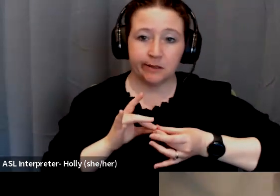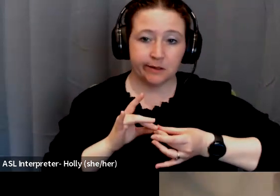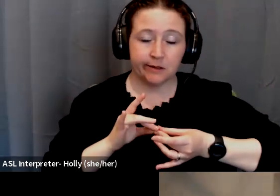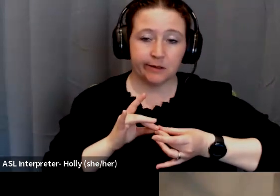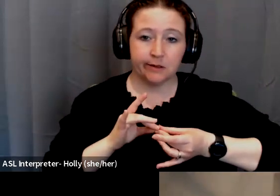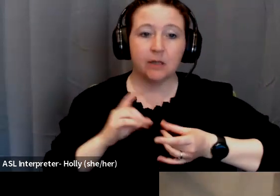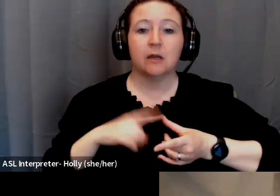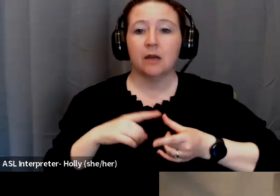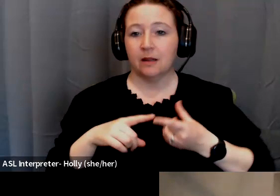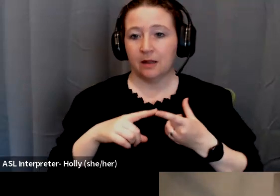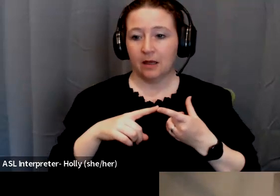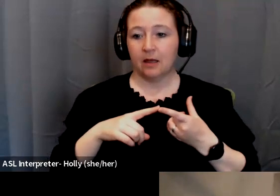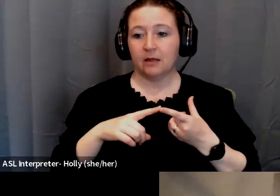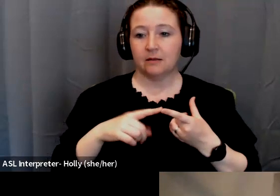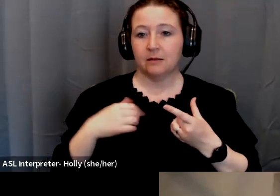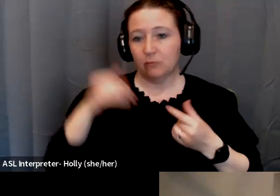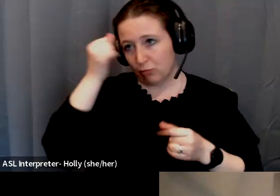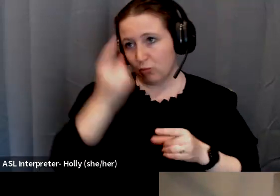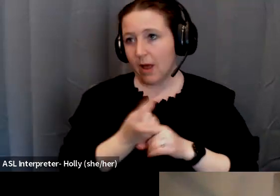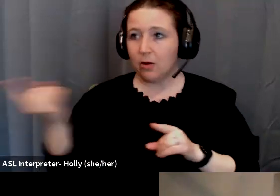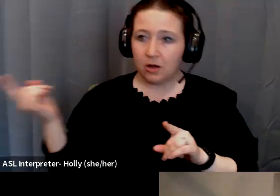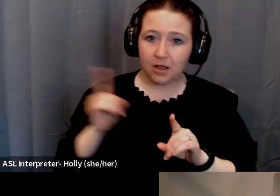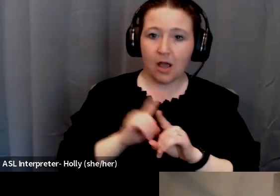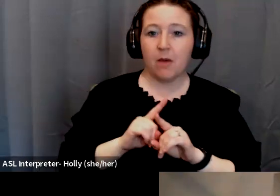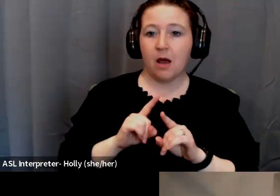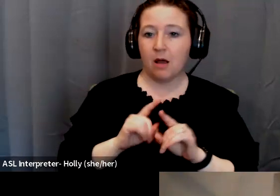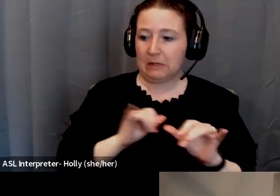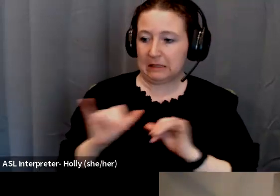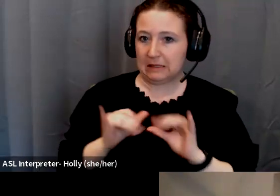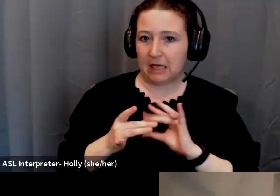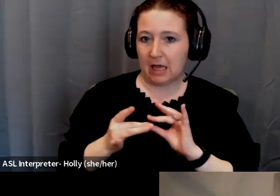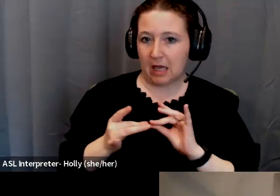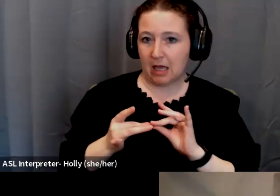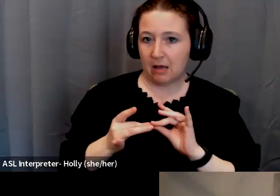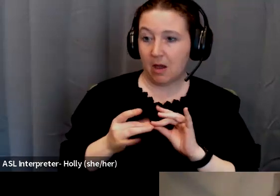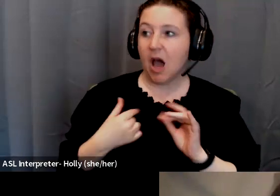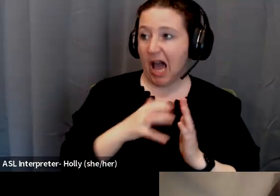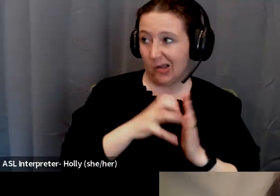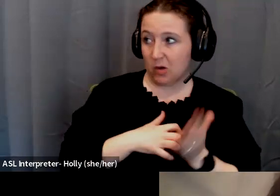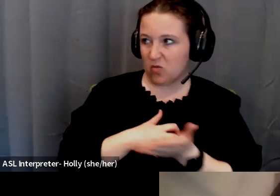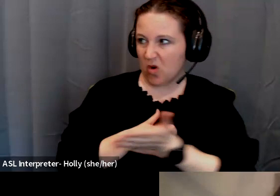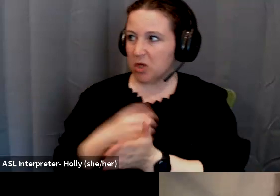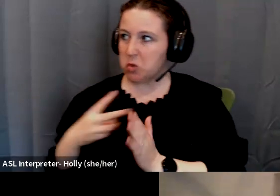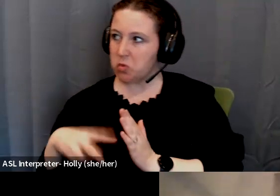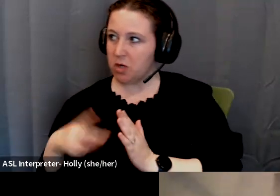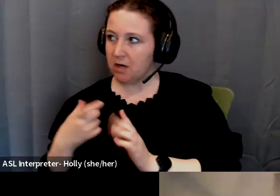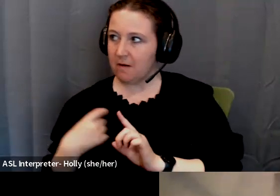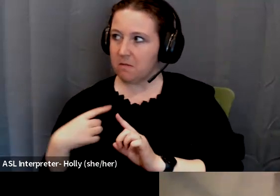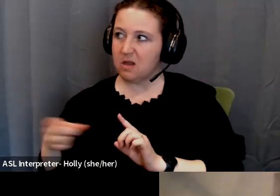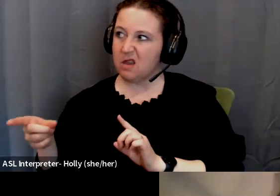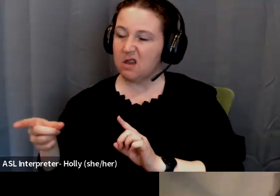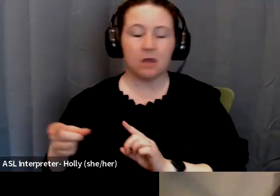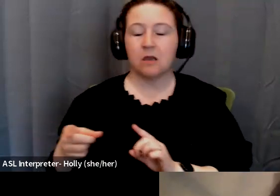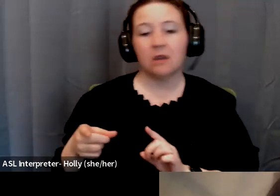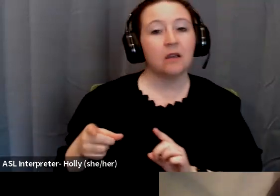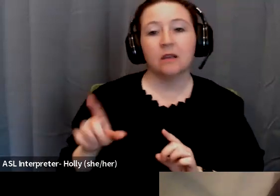have your brother come up and say exactly the same thing off of a script that you give them. Why? Because it's one